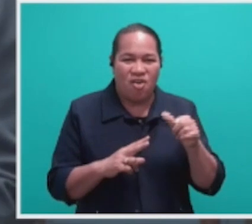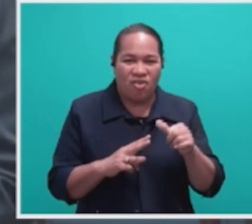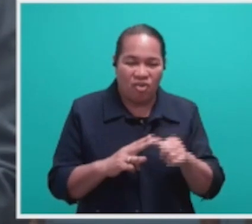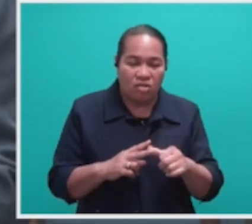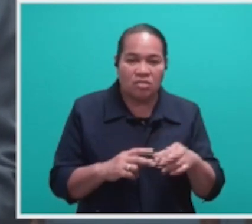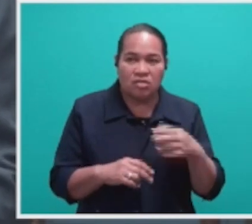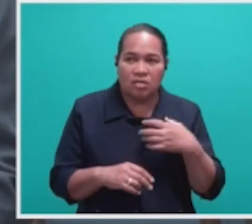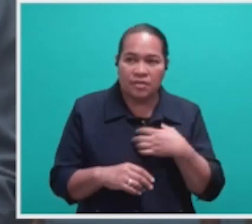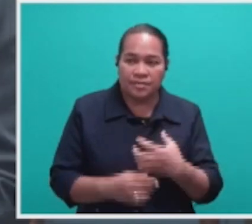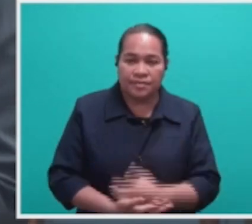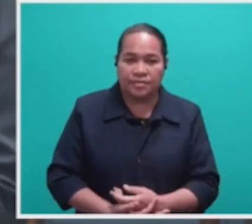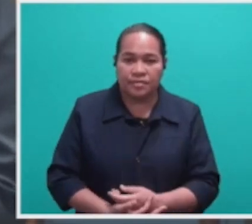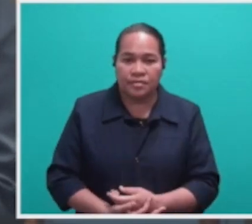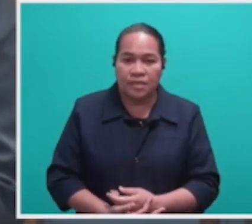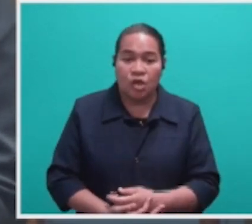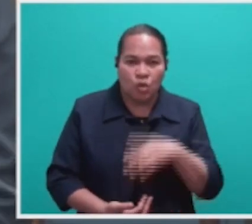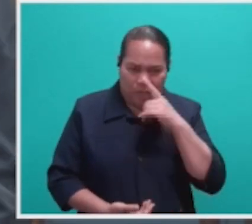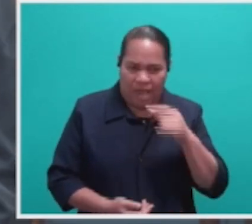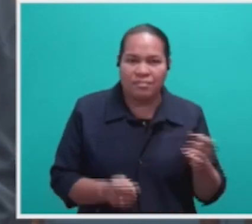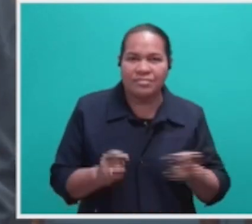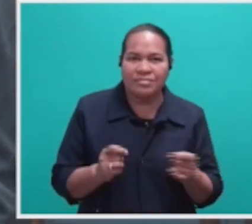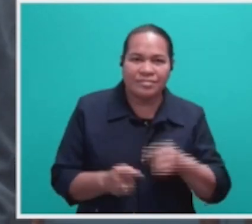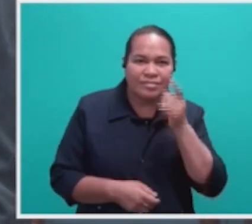teeth. And can I say, Mr. Speaker, sir,